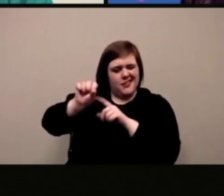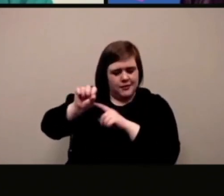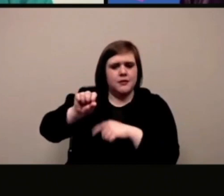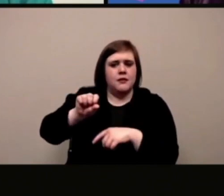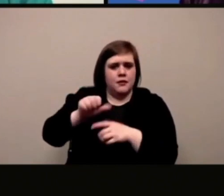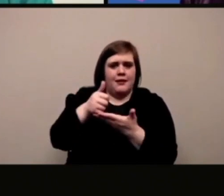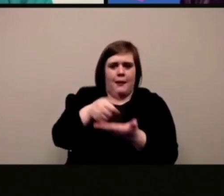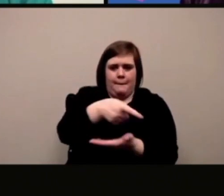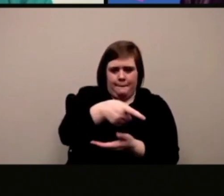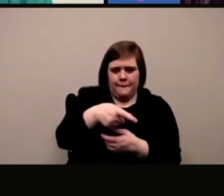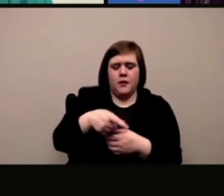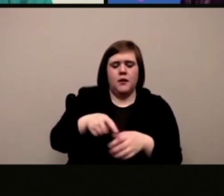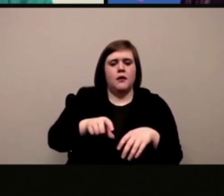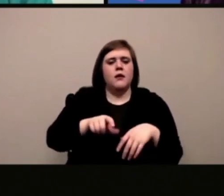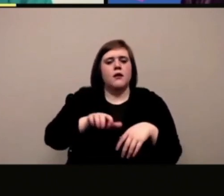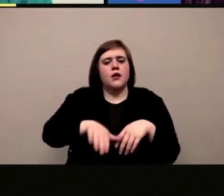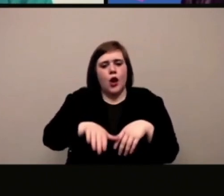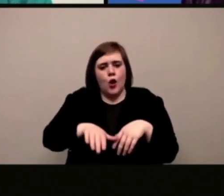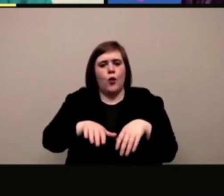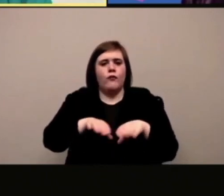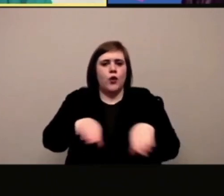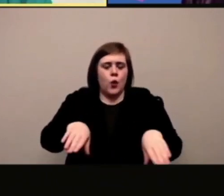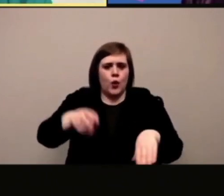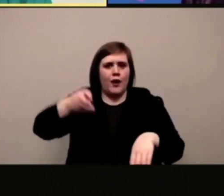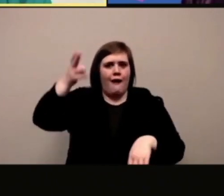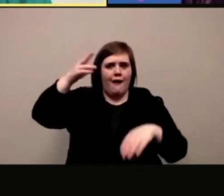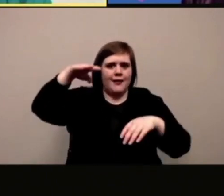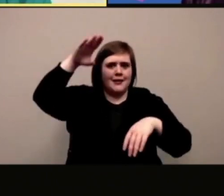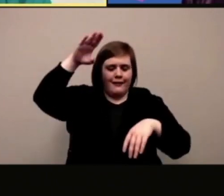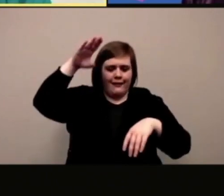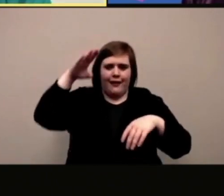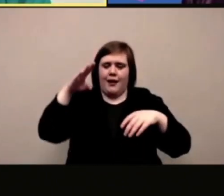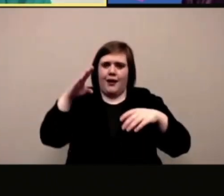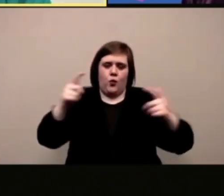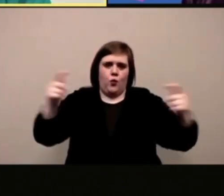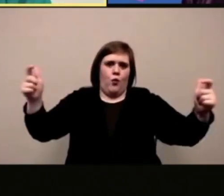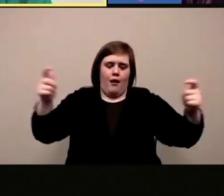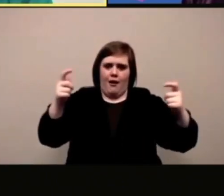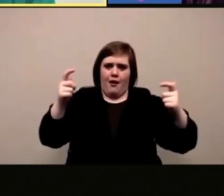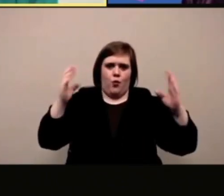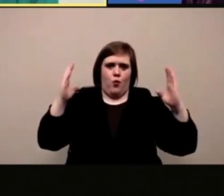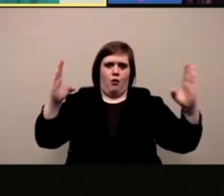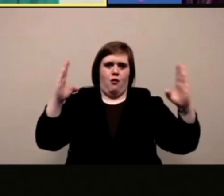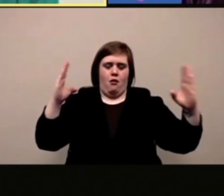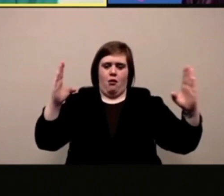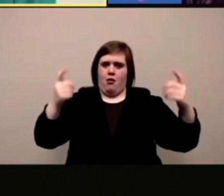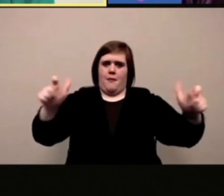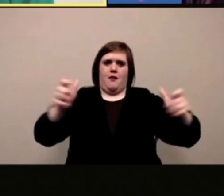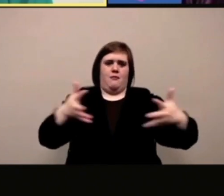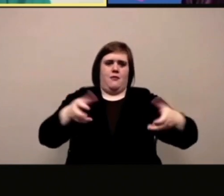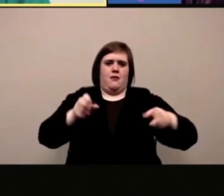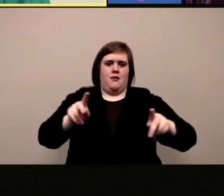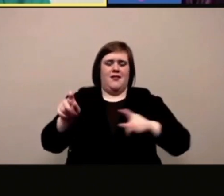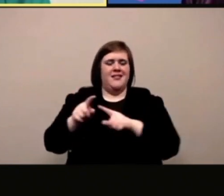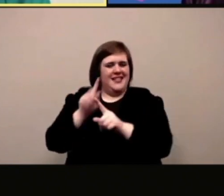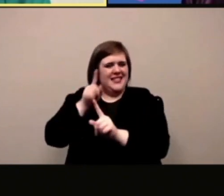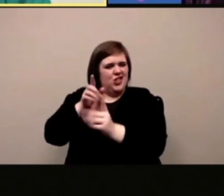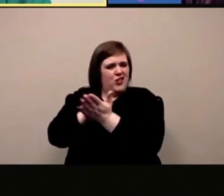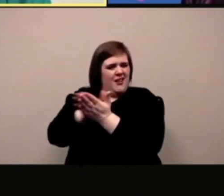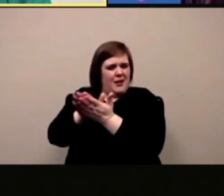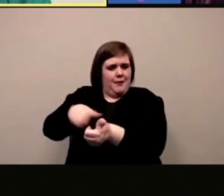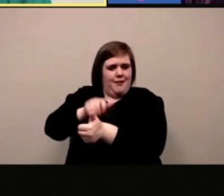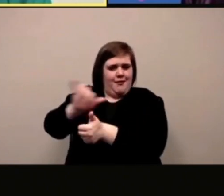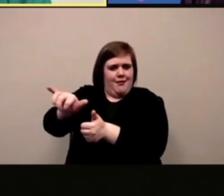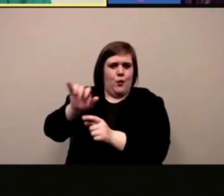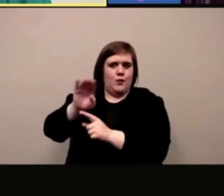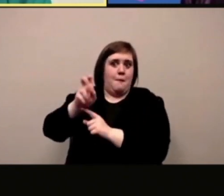low floor, high ceilings, wide walls activities. Right. It's again, the intentionality behind the buzzwords, right? UDL is all about that. But I